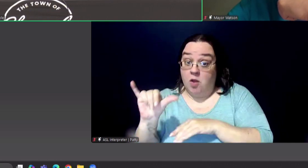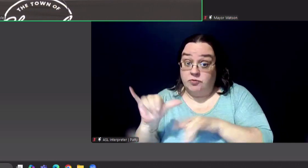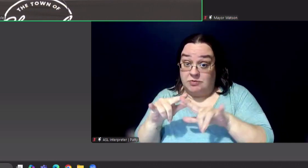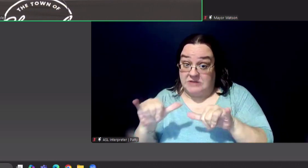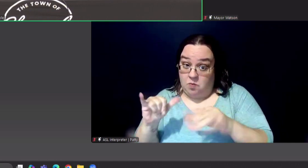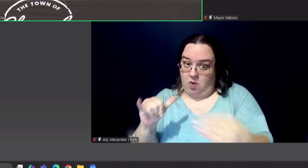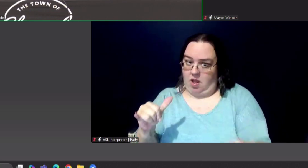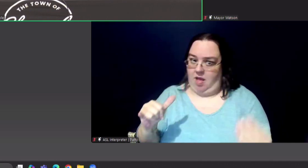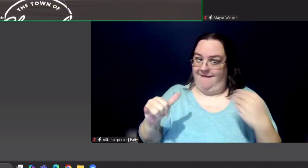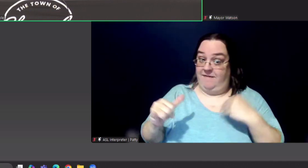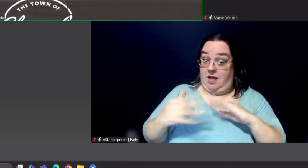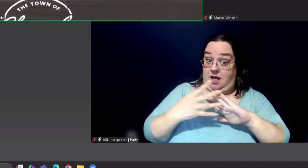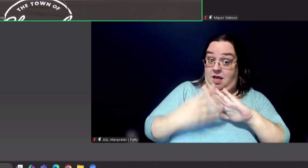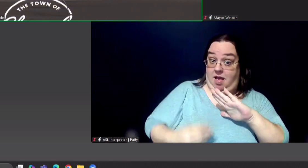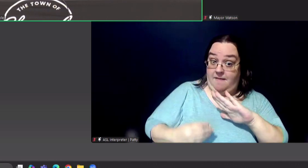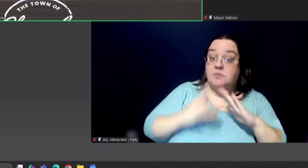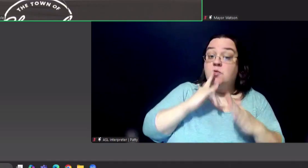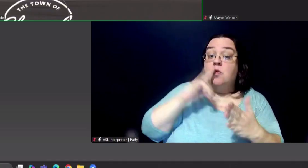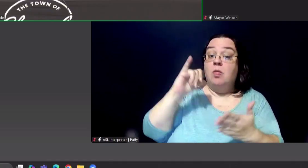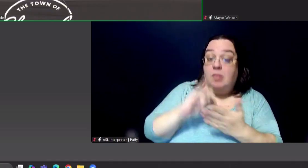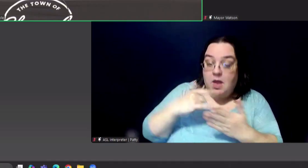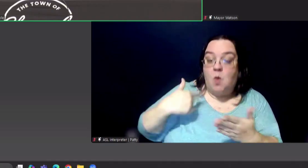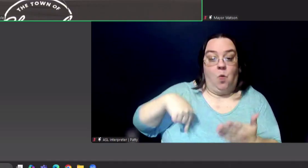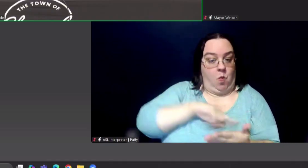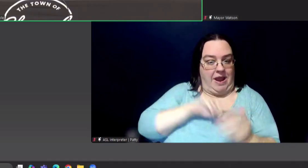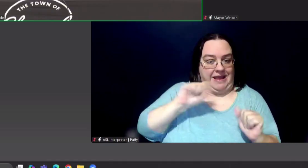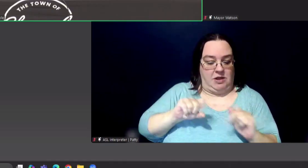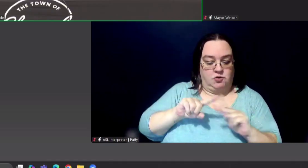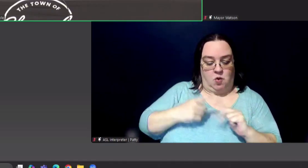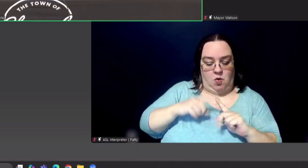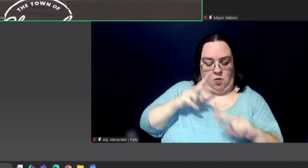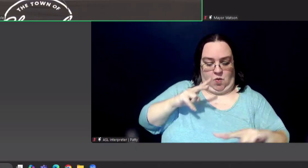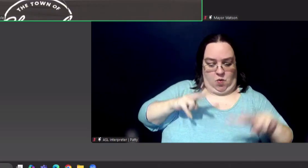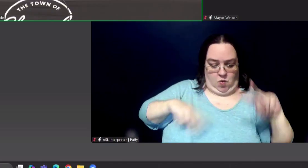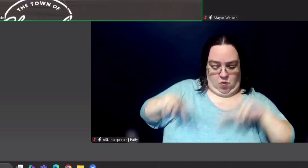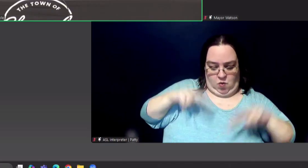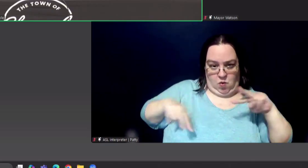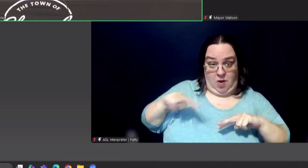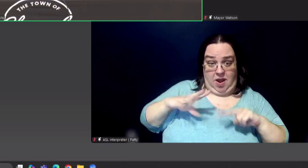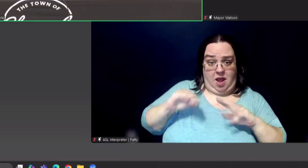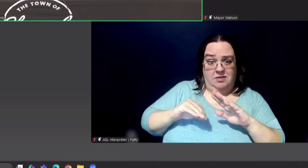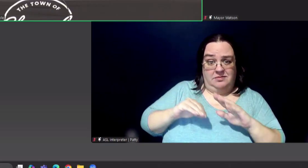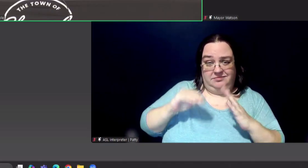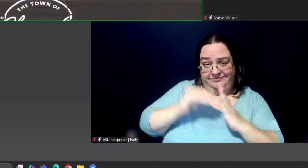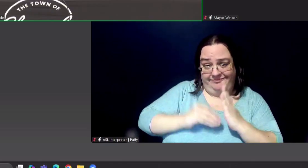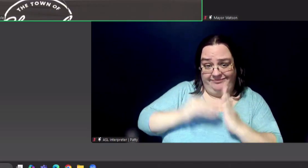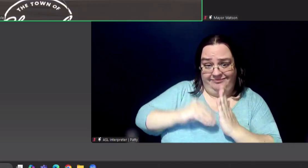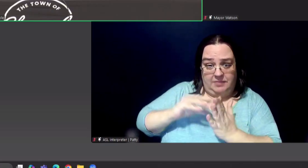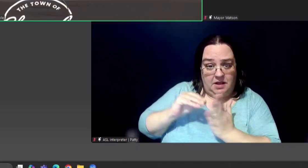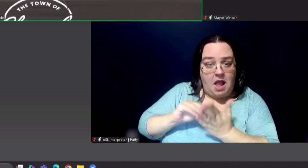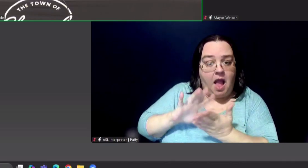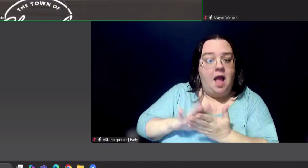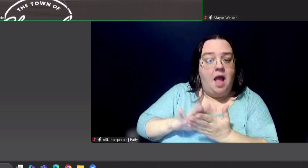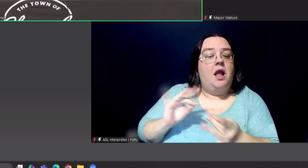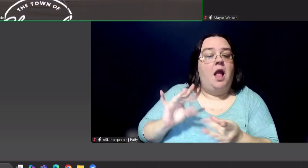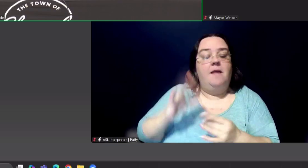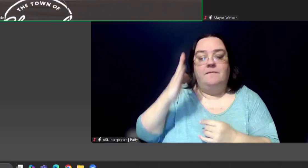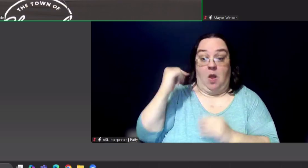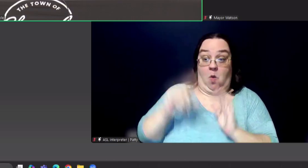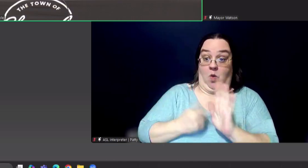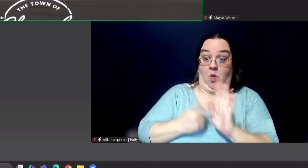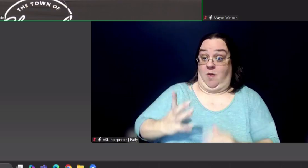copy so that we could begin to look at it and compile our comments, because once we receive it formally, we only have 30 days,